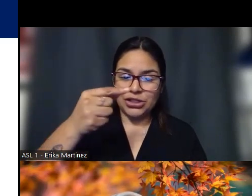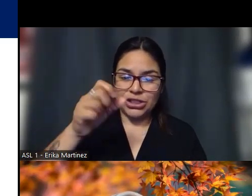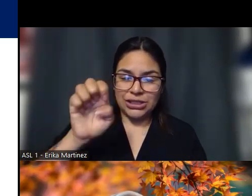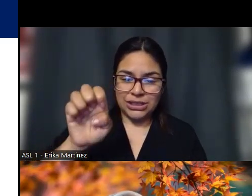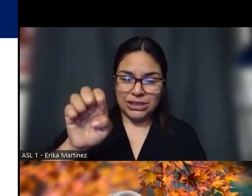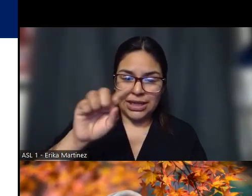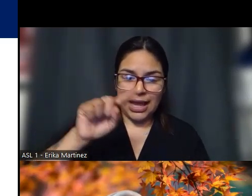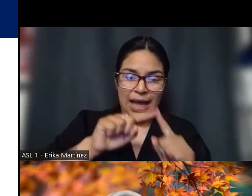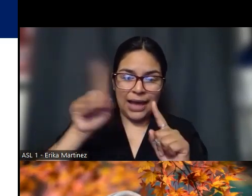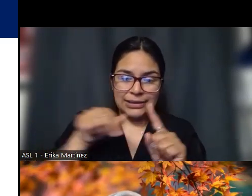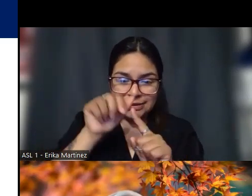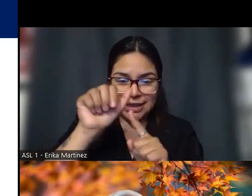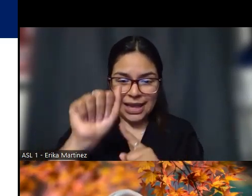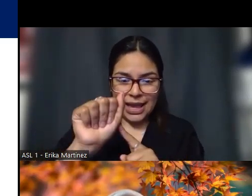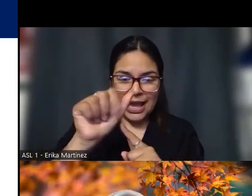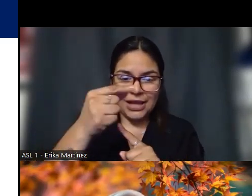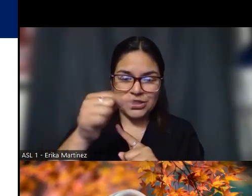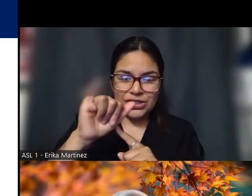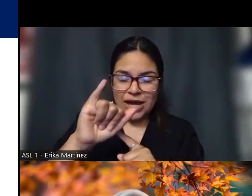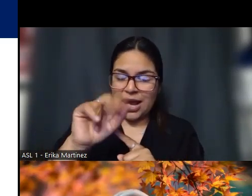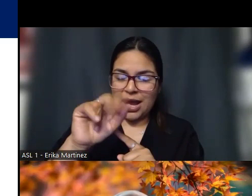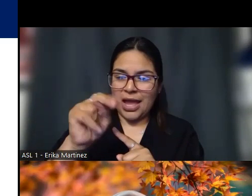ENGAGE at